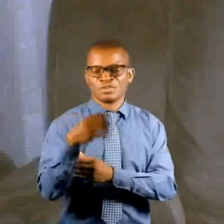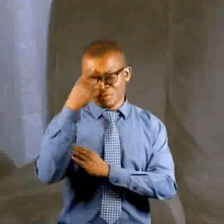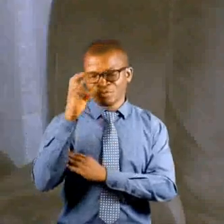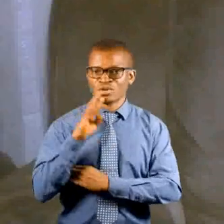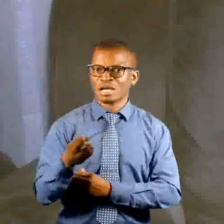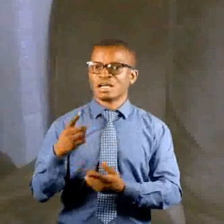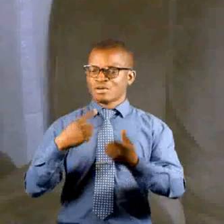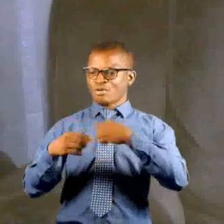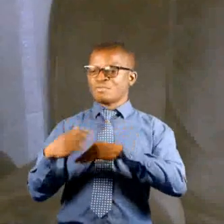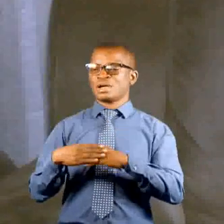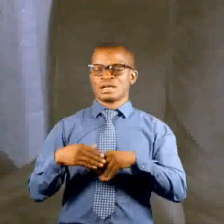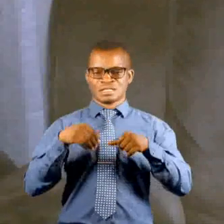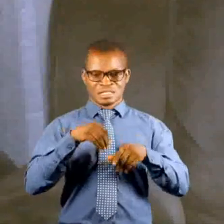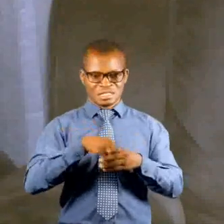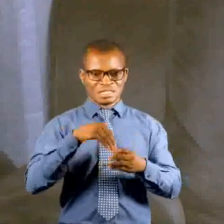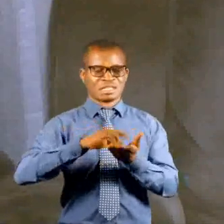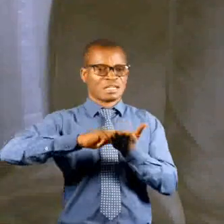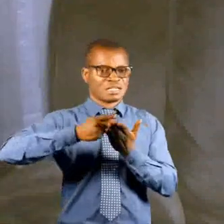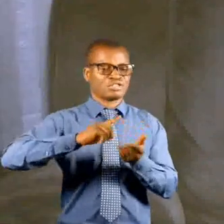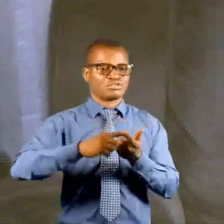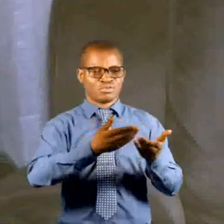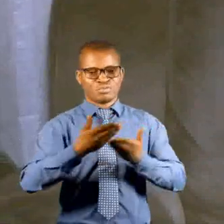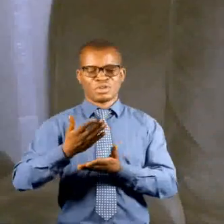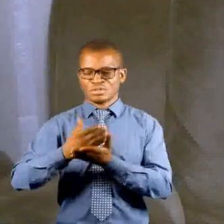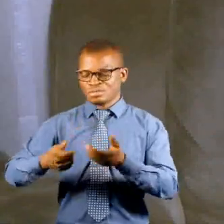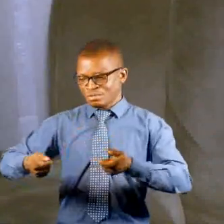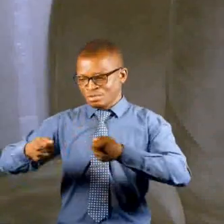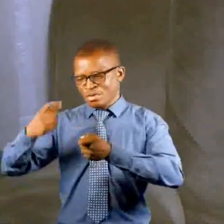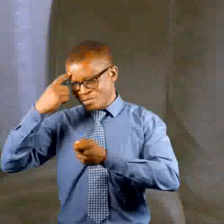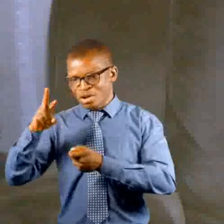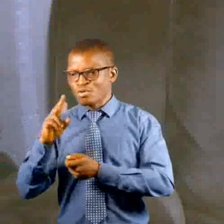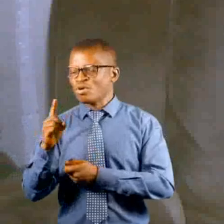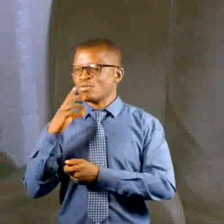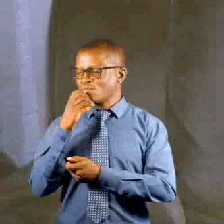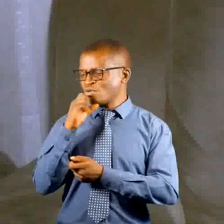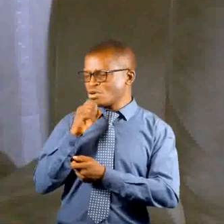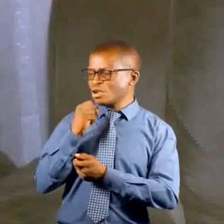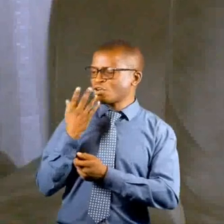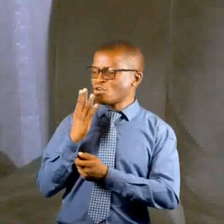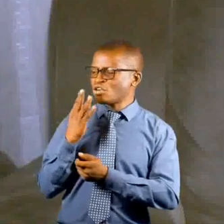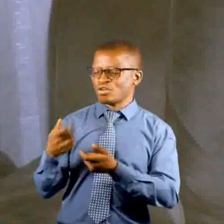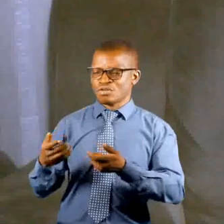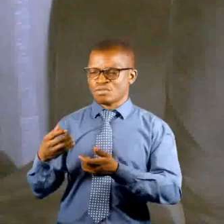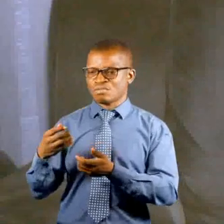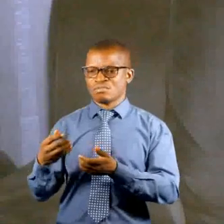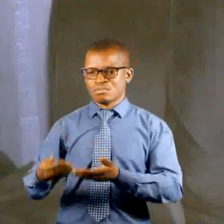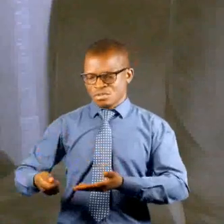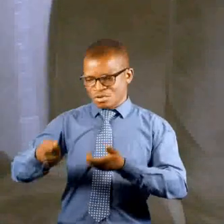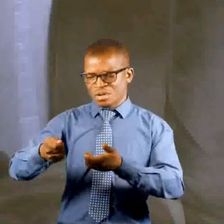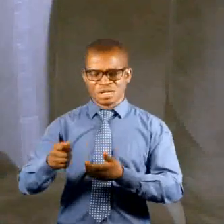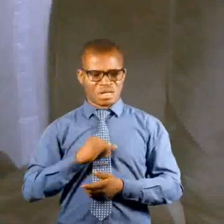her. And I come back, she now send me inside kitchen to bring rubber for her. One orange rubber, and I said, I don't see the